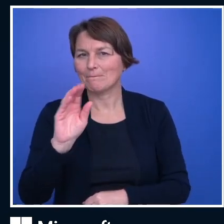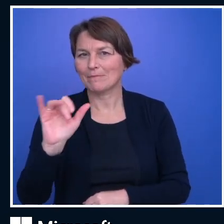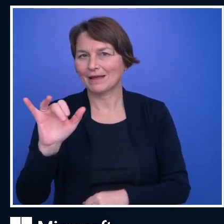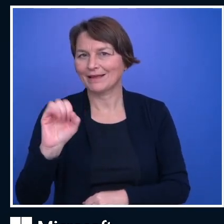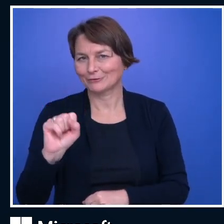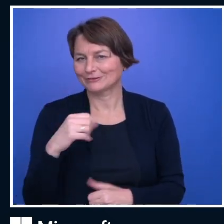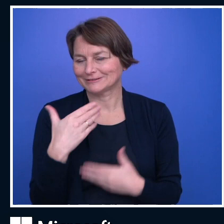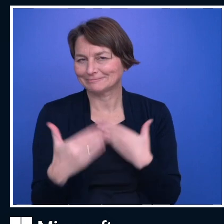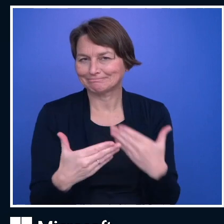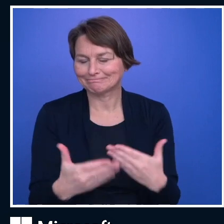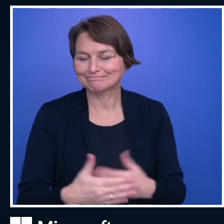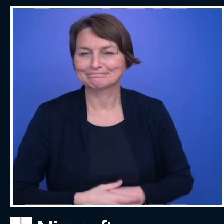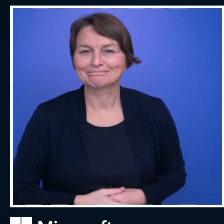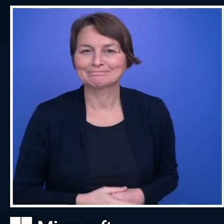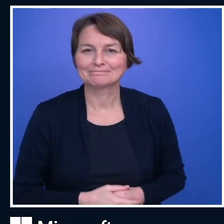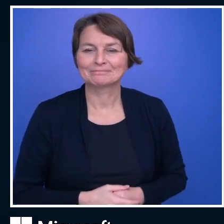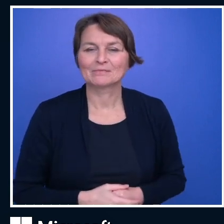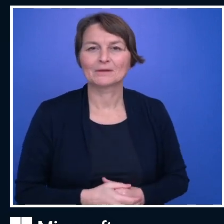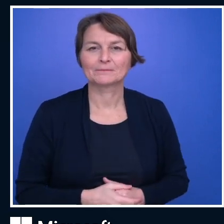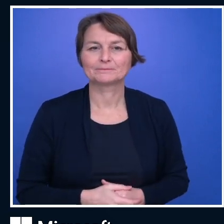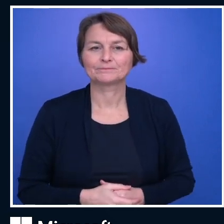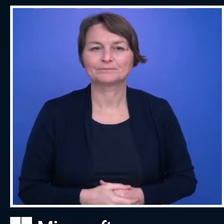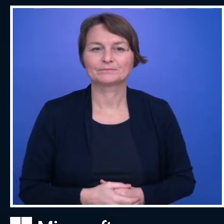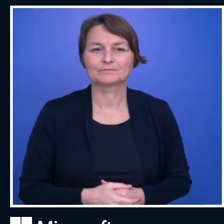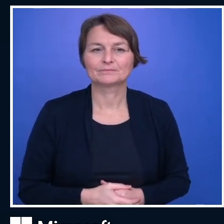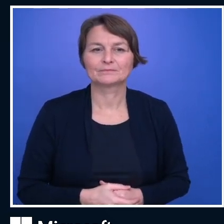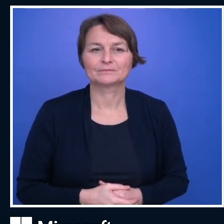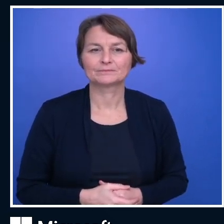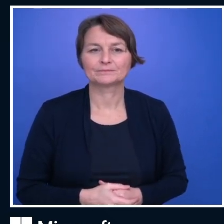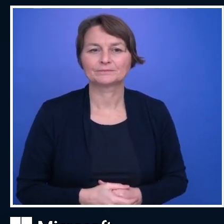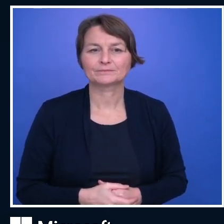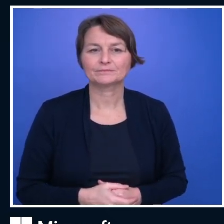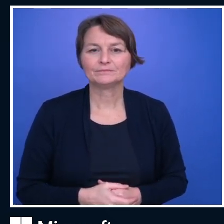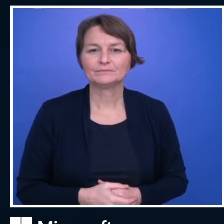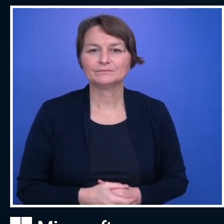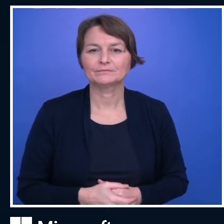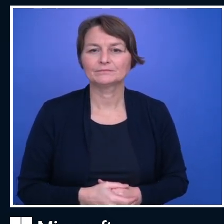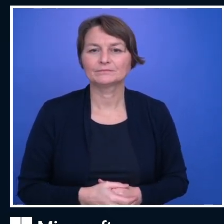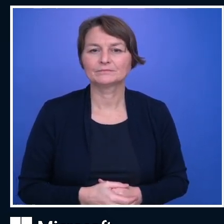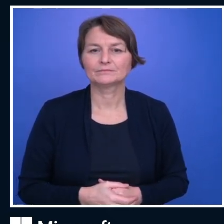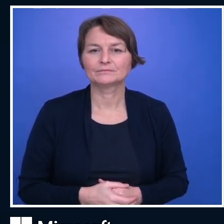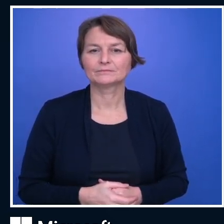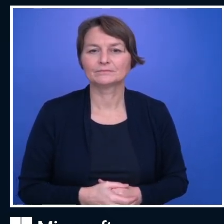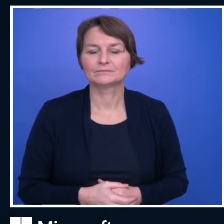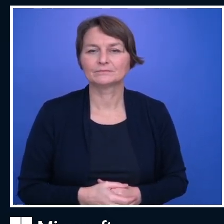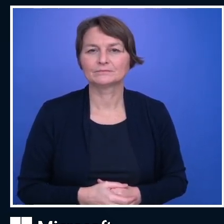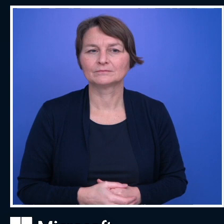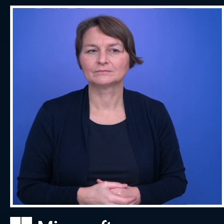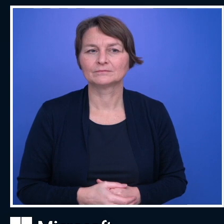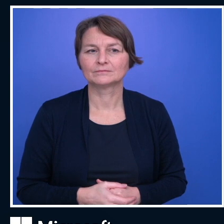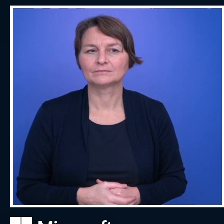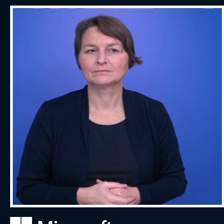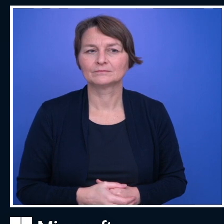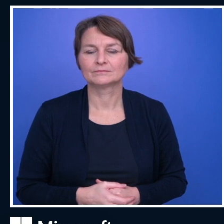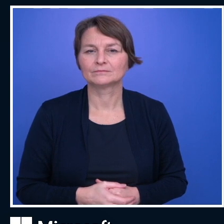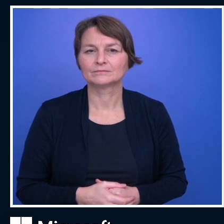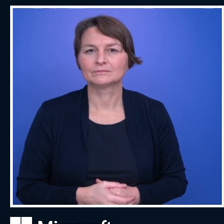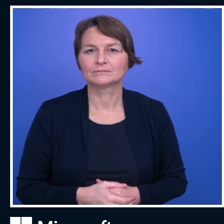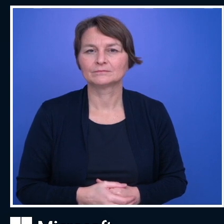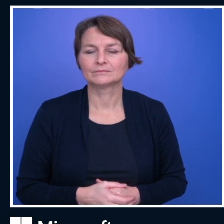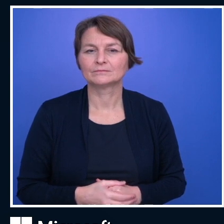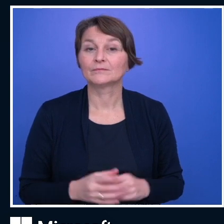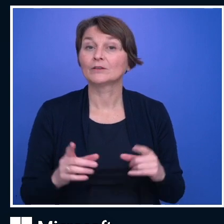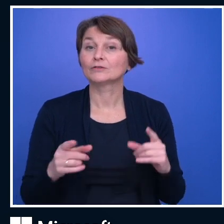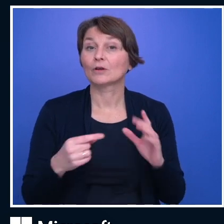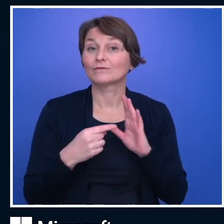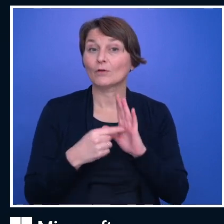we can use likelihoods and probability as interchangeable words, but otherwise likelihood is the word that's used in place of probability when